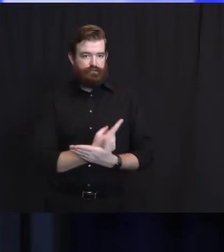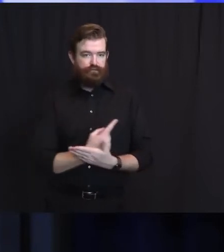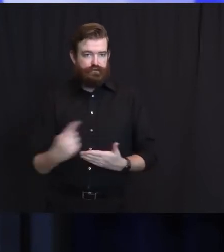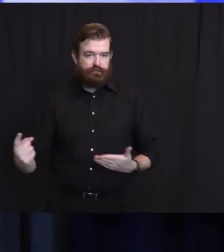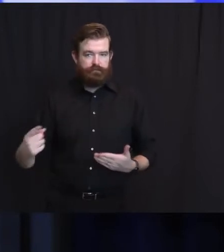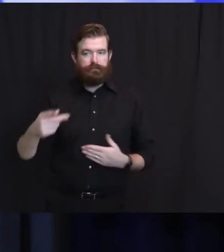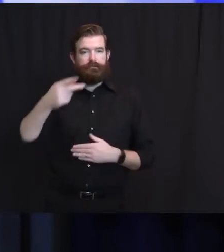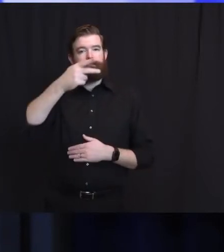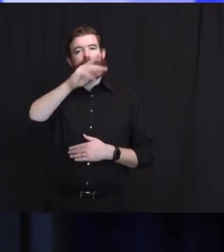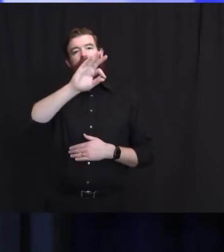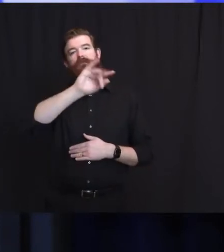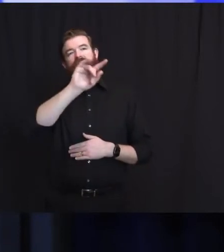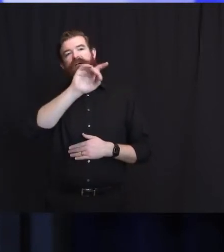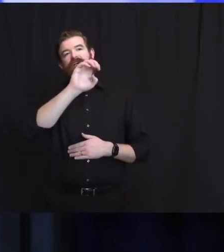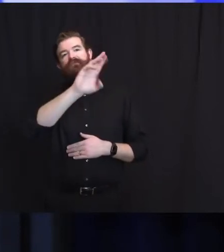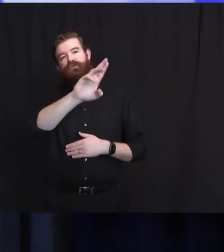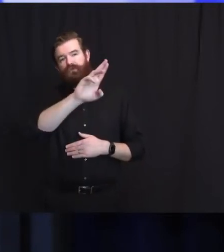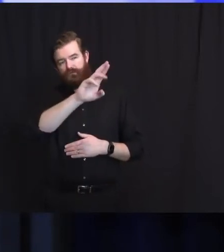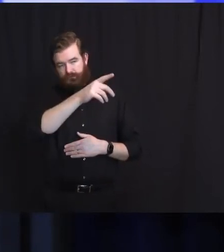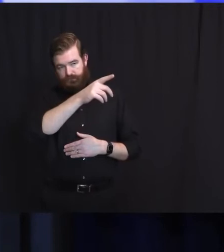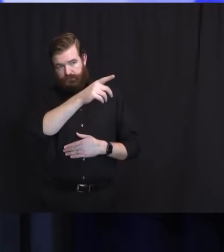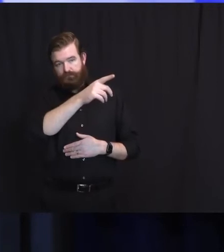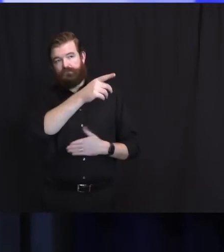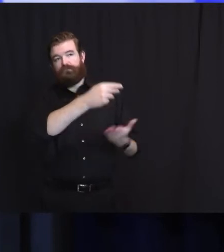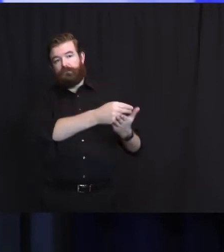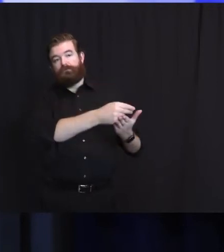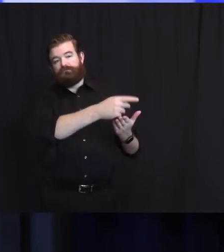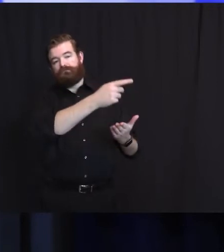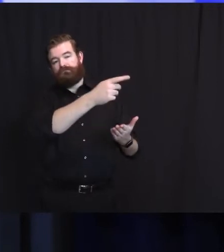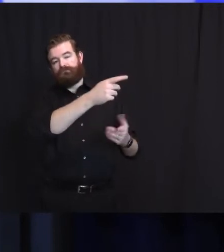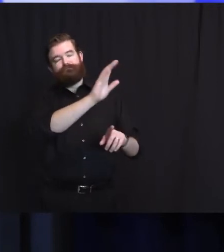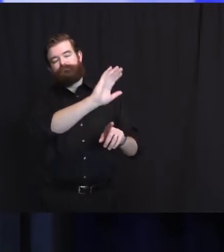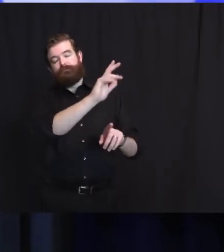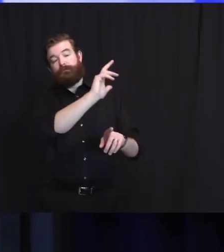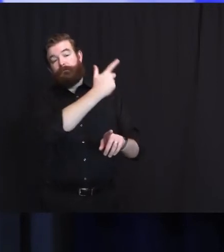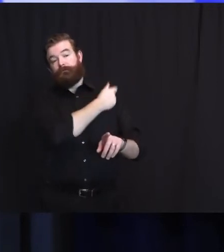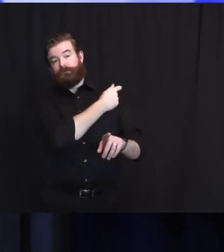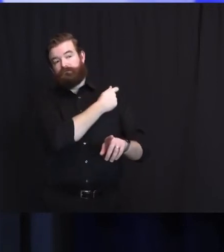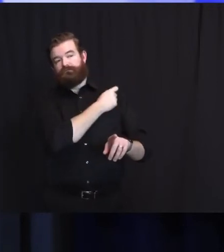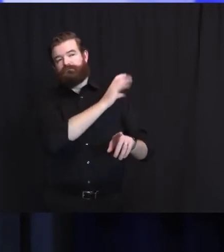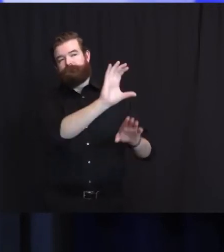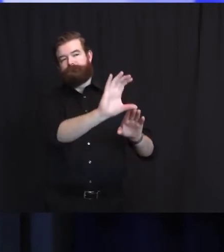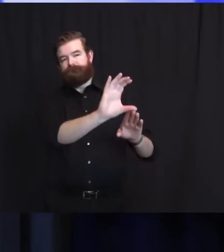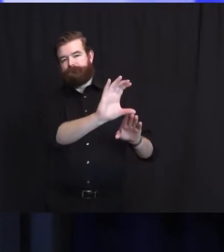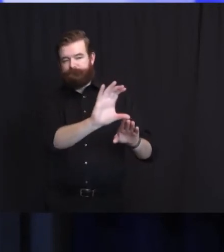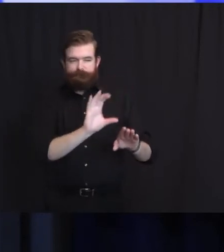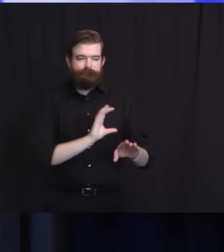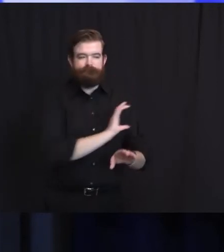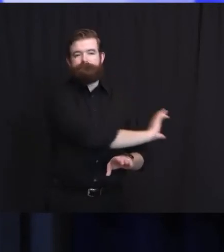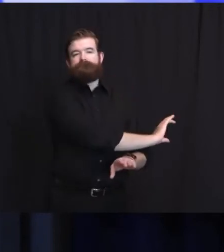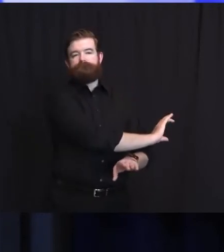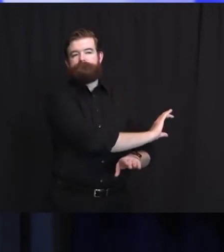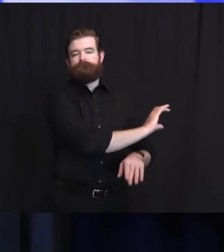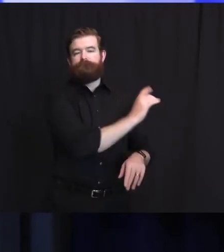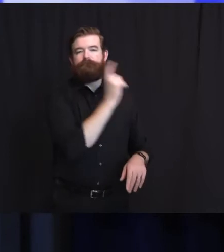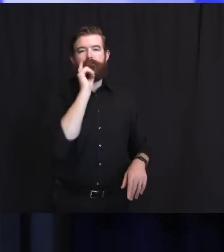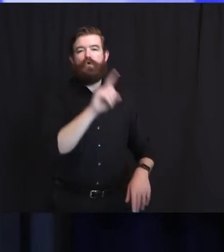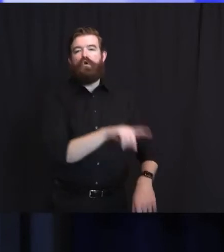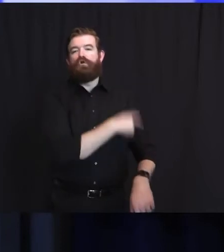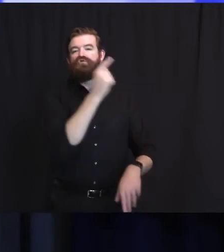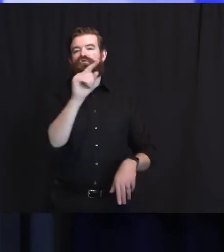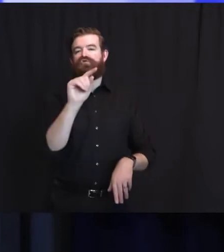34,125 vaccines for the long-term care program, which will reach the CDC's 50% threshold needed to